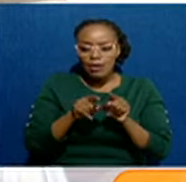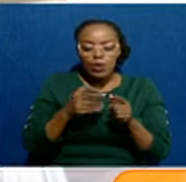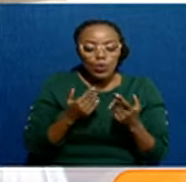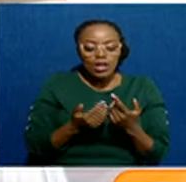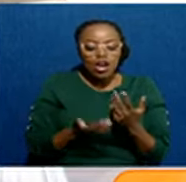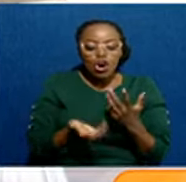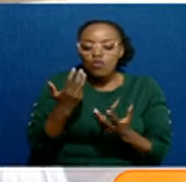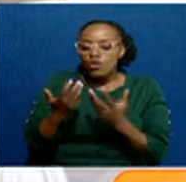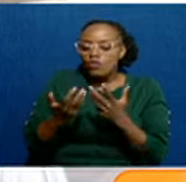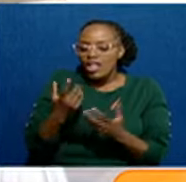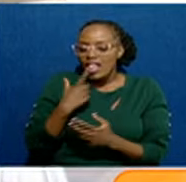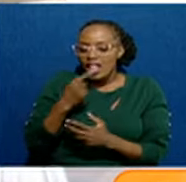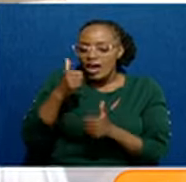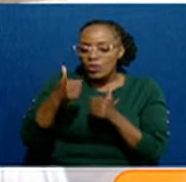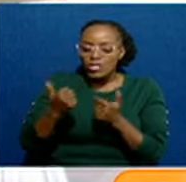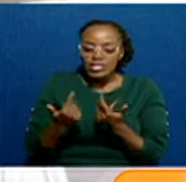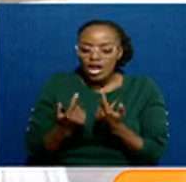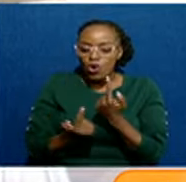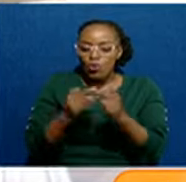moto mpaka tukapeleka